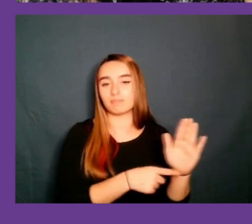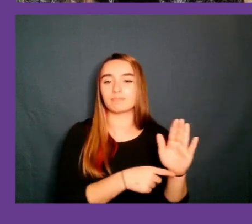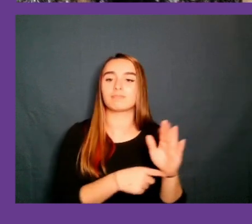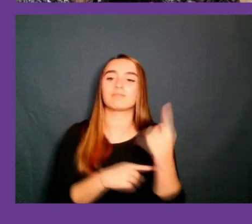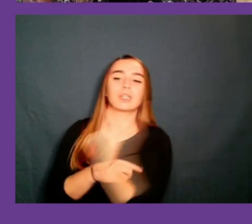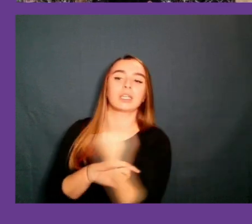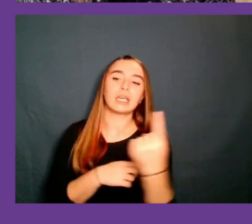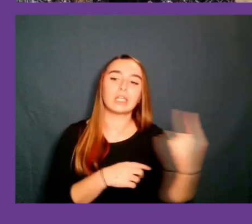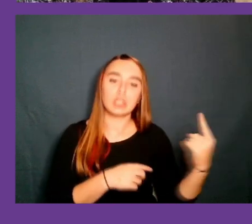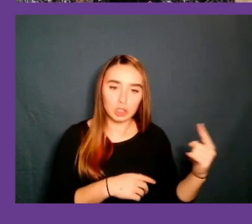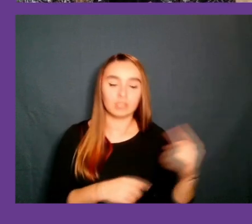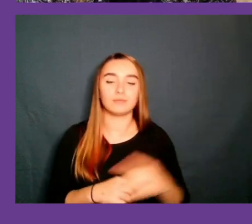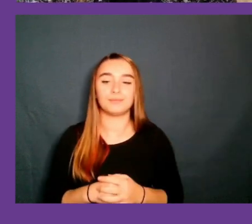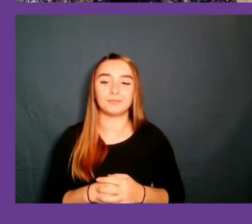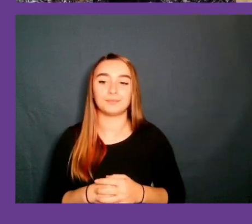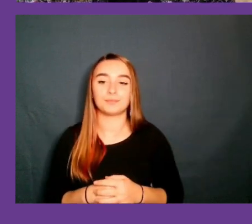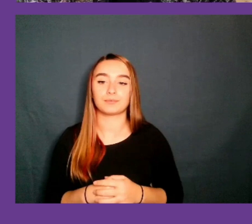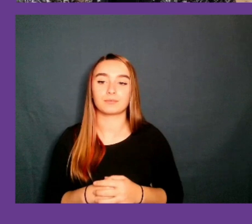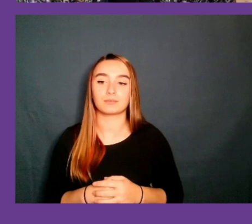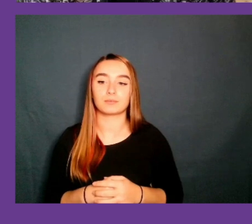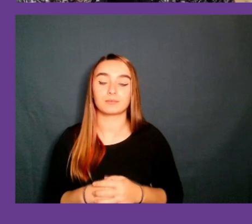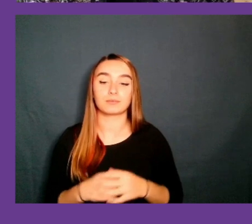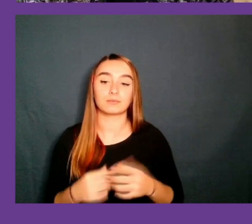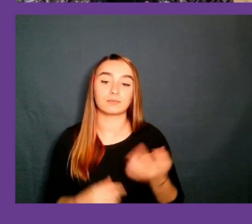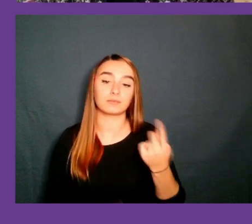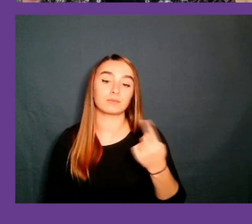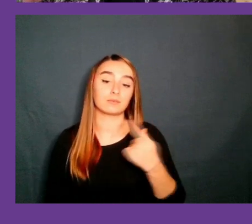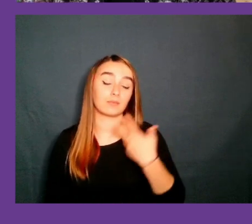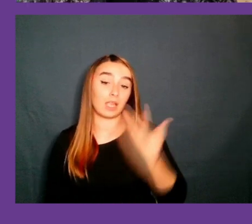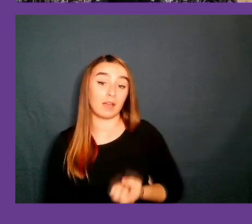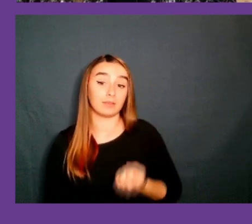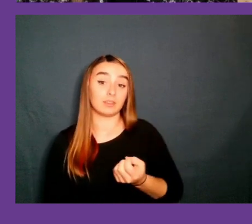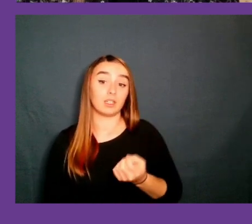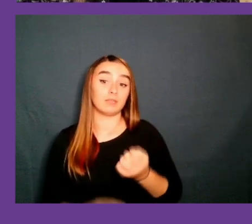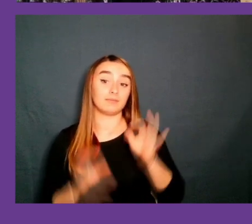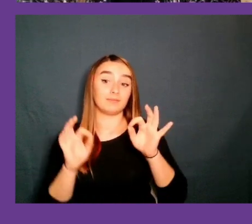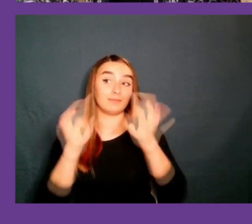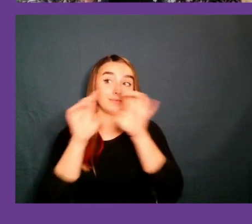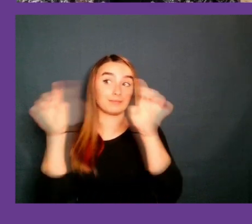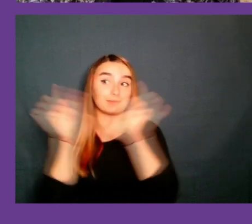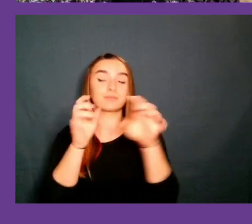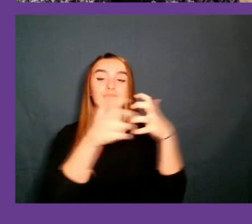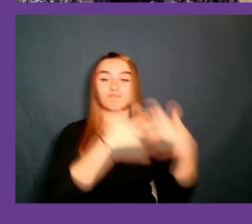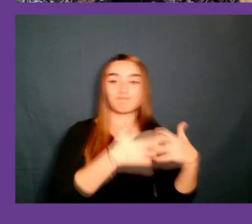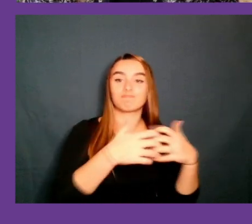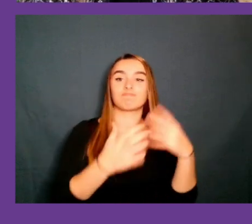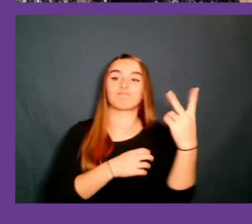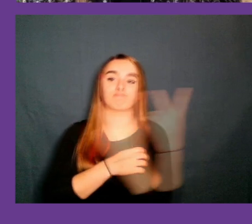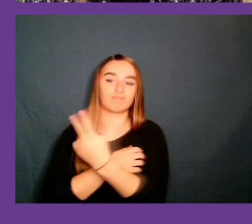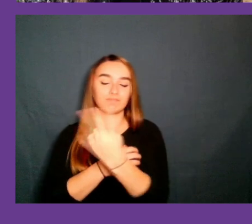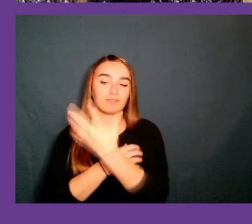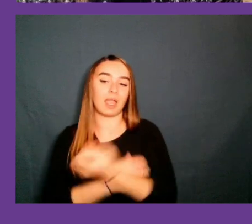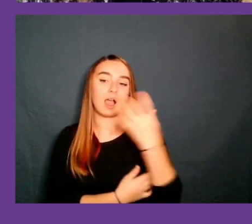European countries. And then under ETSI, we have both end-user organizations and industry organizations and also